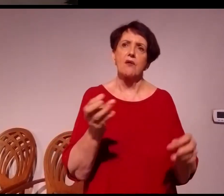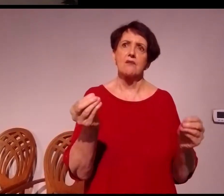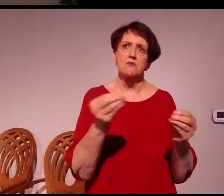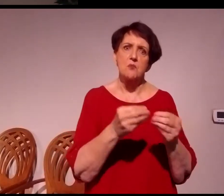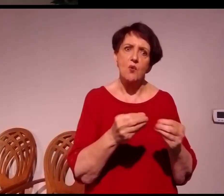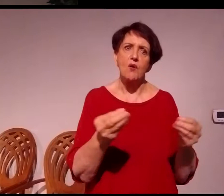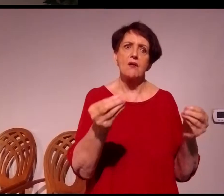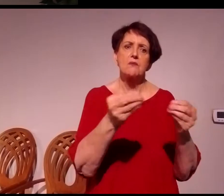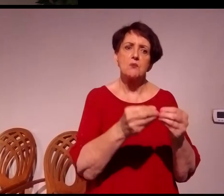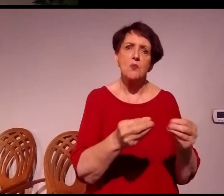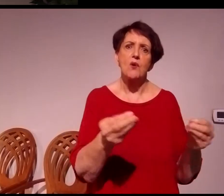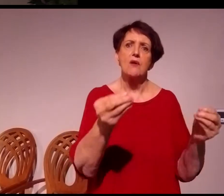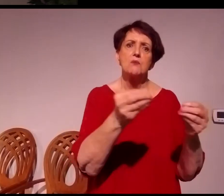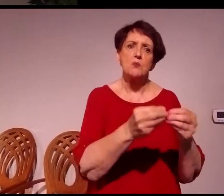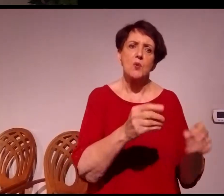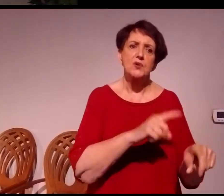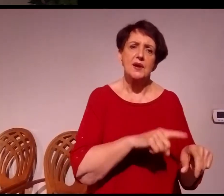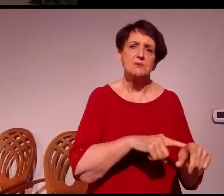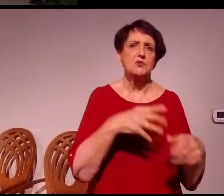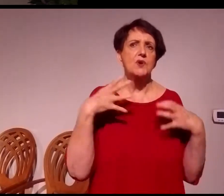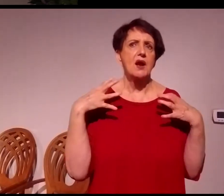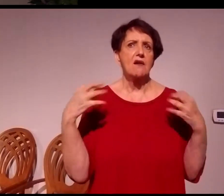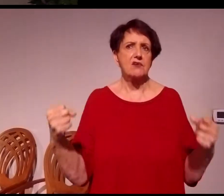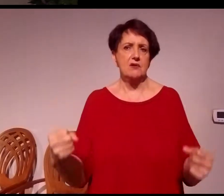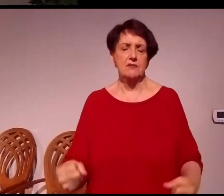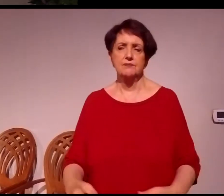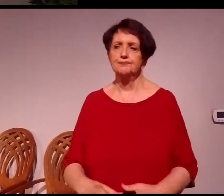longer and longer to get well.